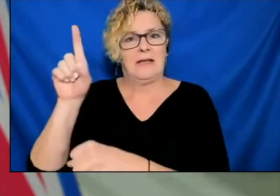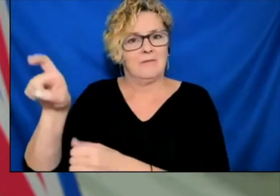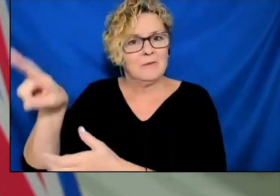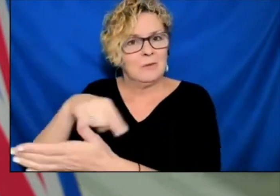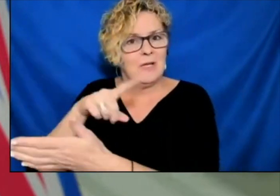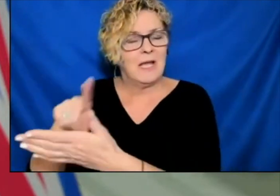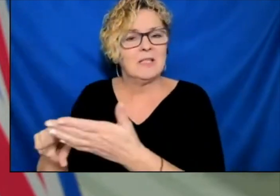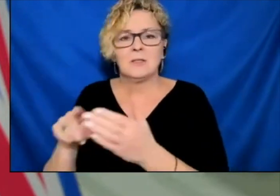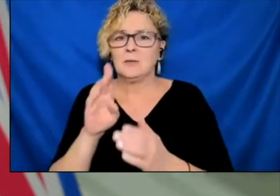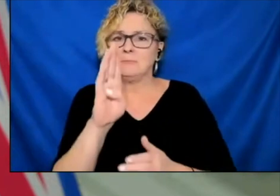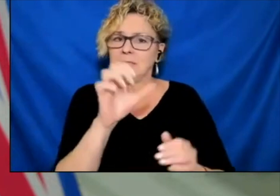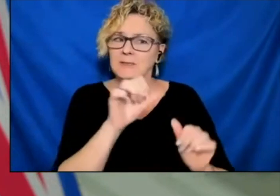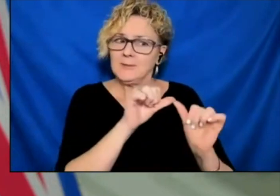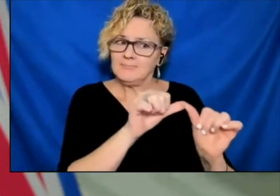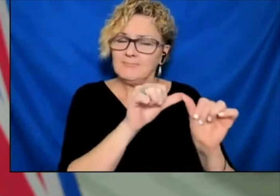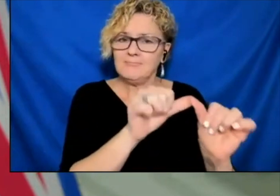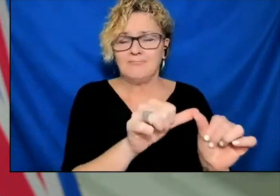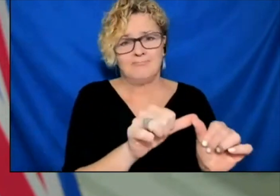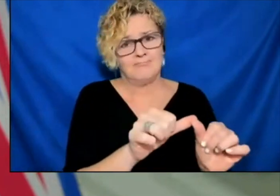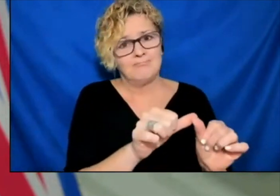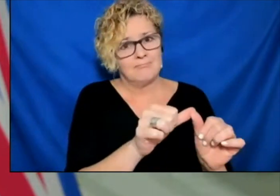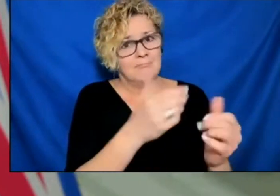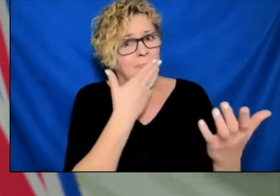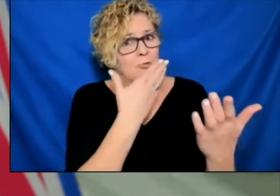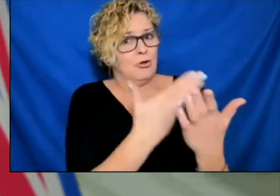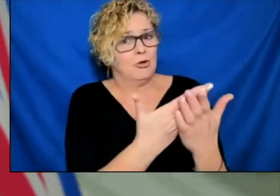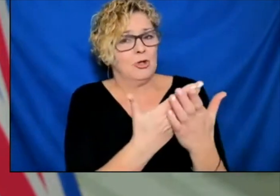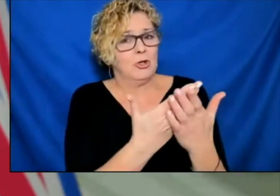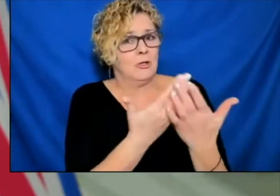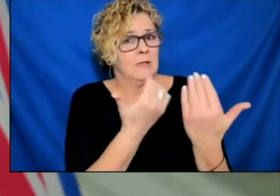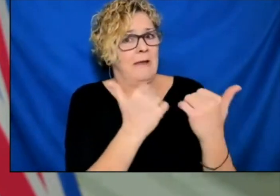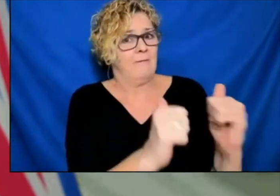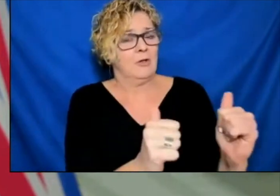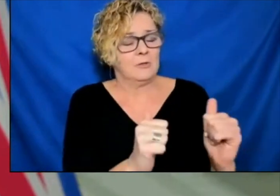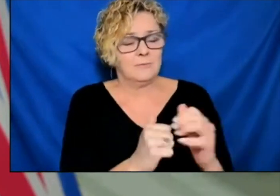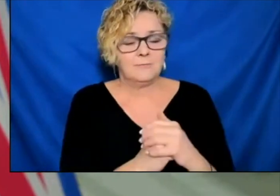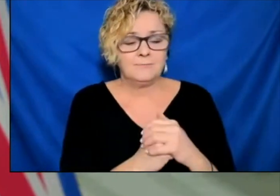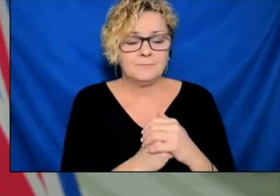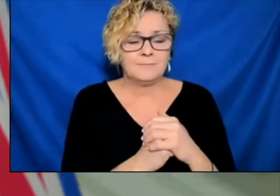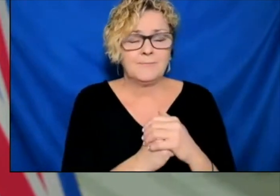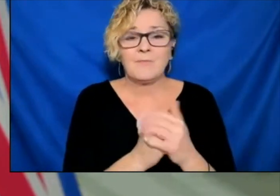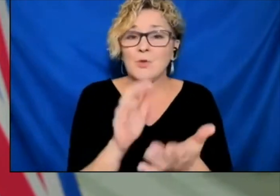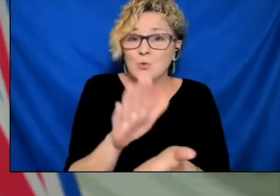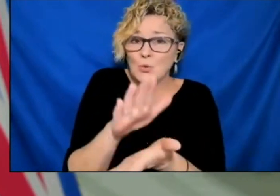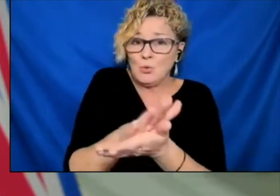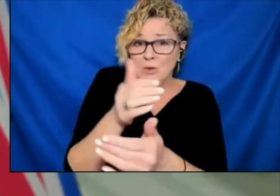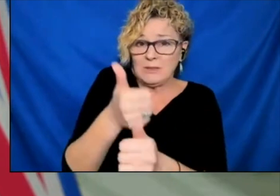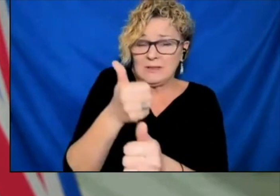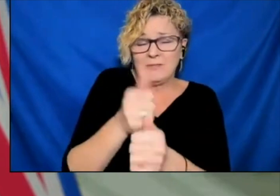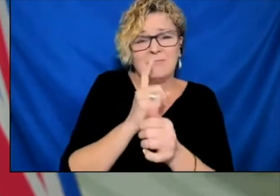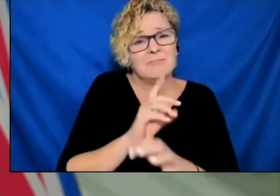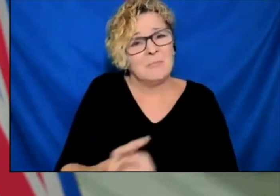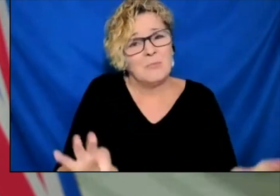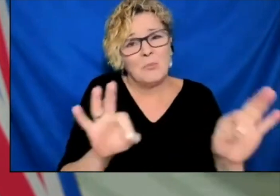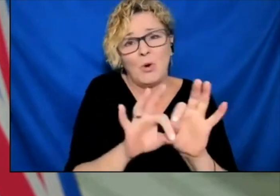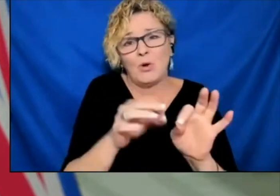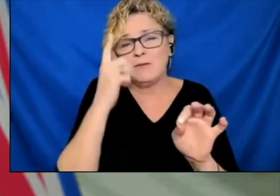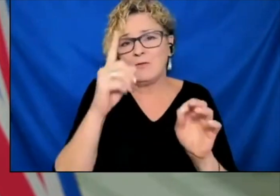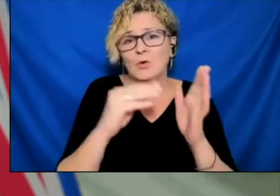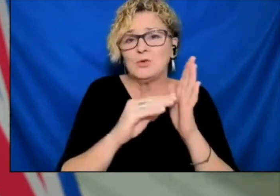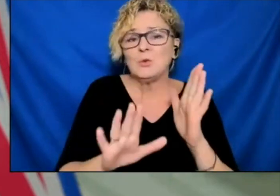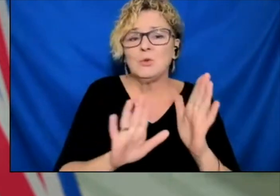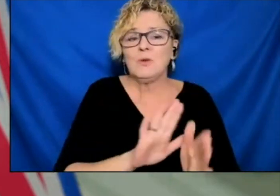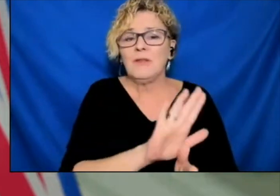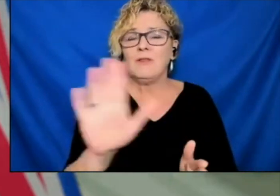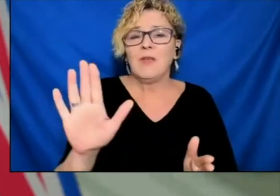is important for the intellectual, social, and emotional development of students, and that schools are more than just